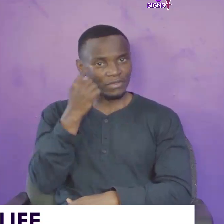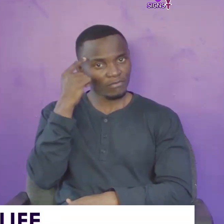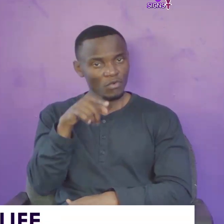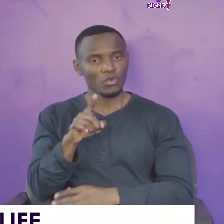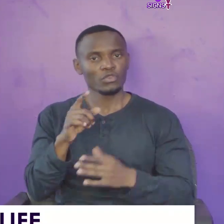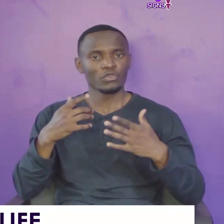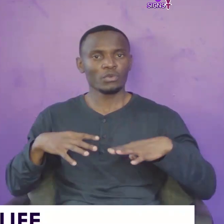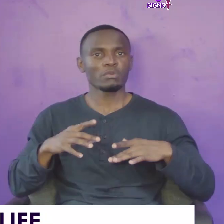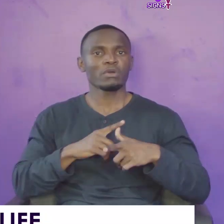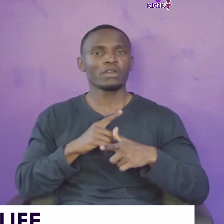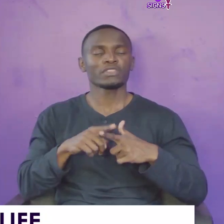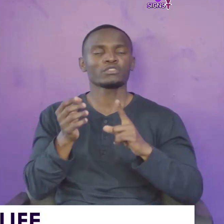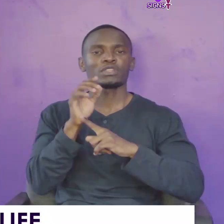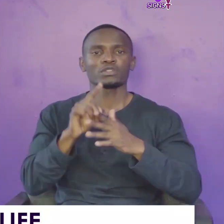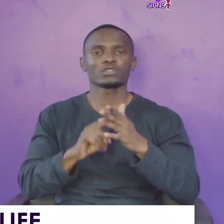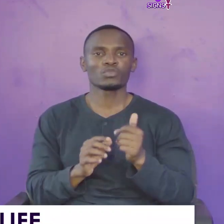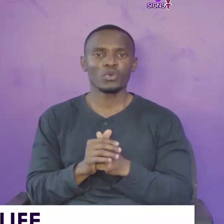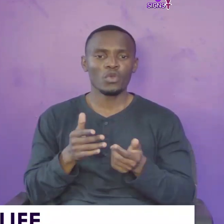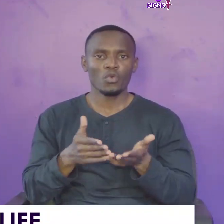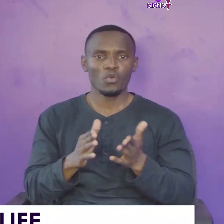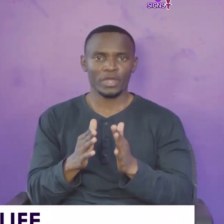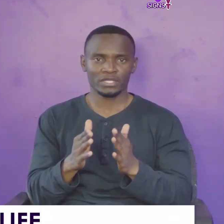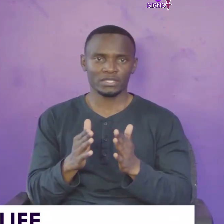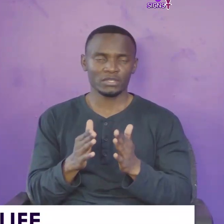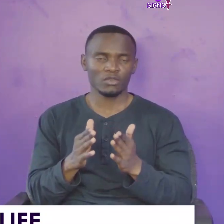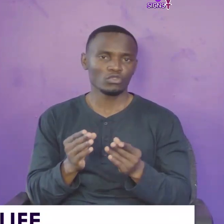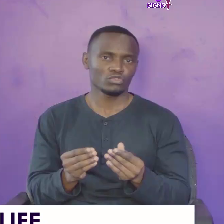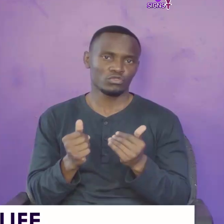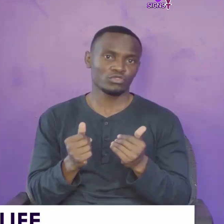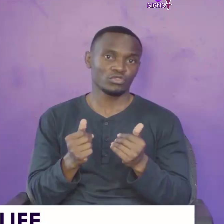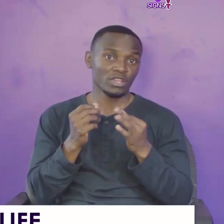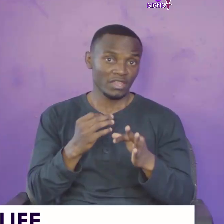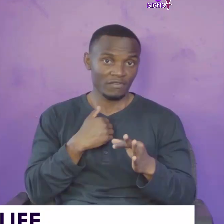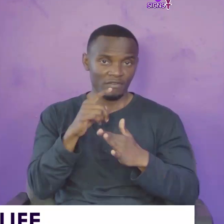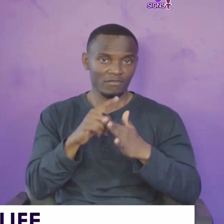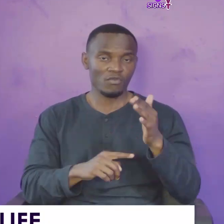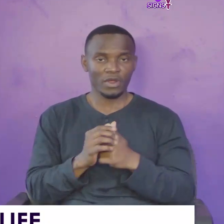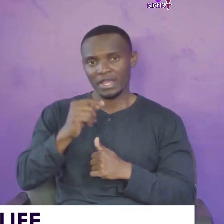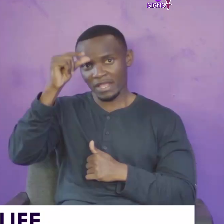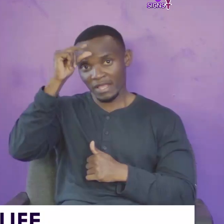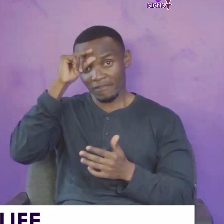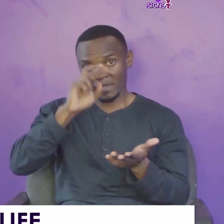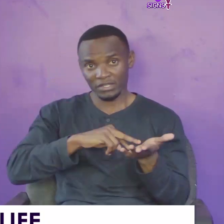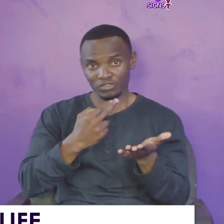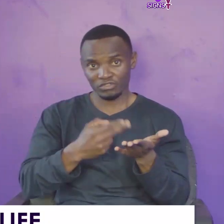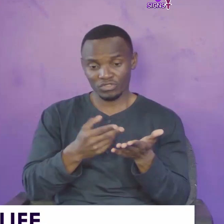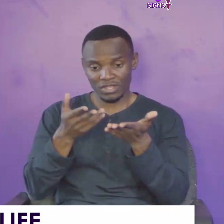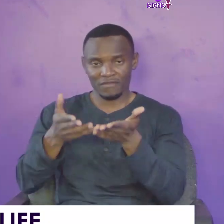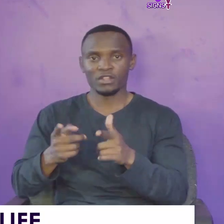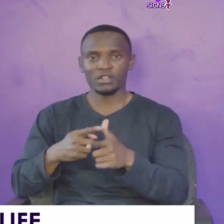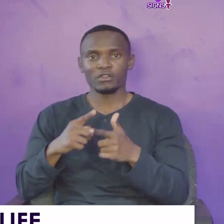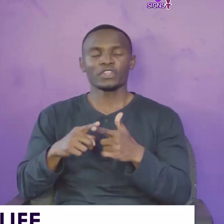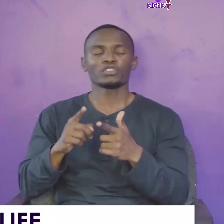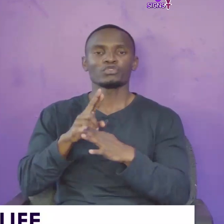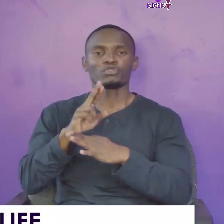forms of avenues. If there's government resources that is available, then you'll definitely be channeling all of it to such a cause to